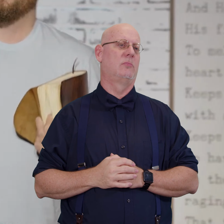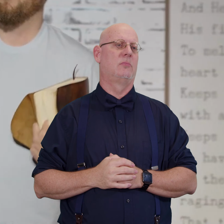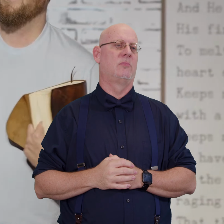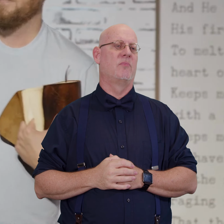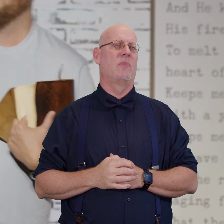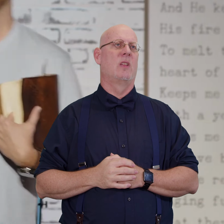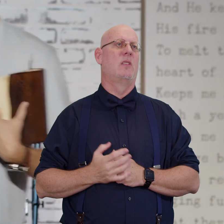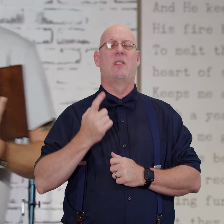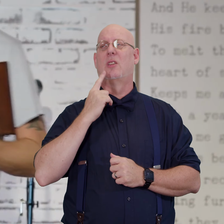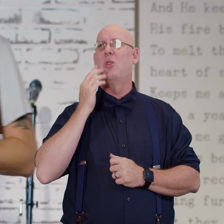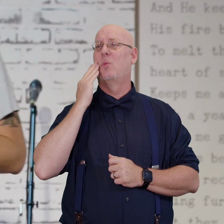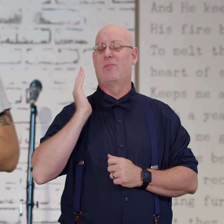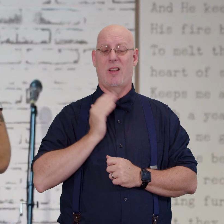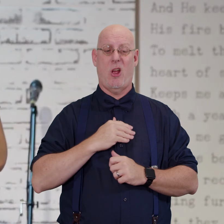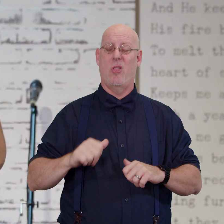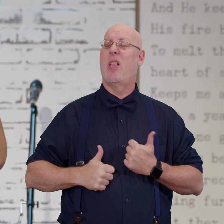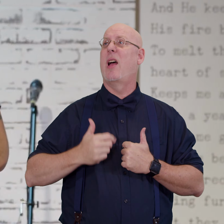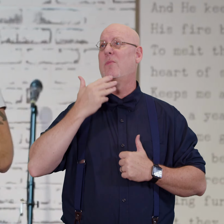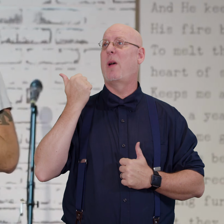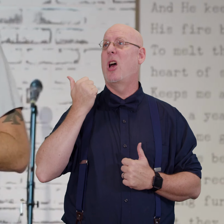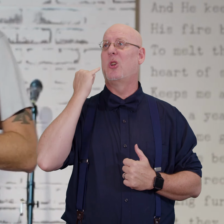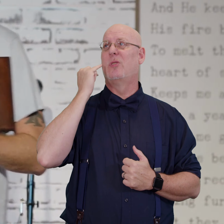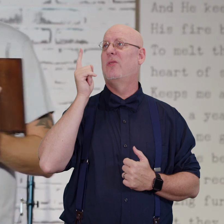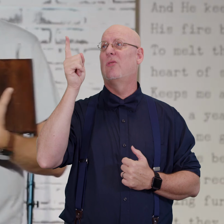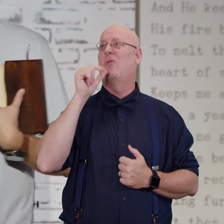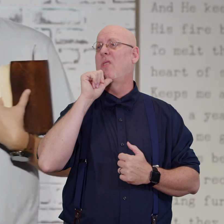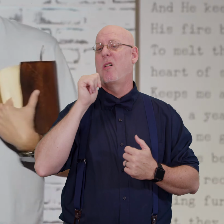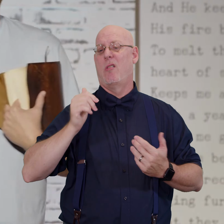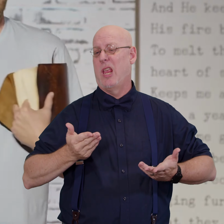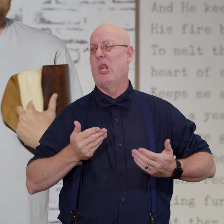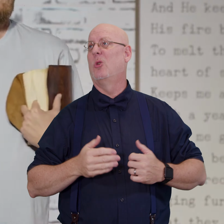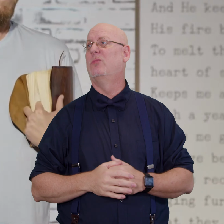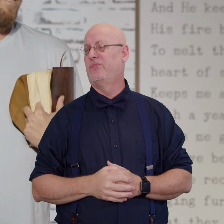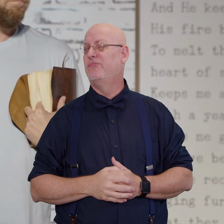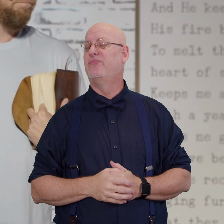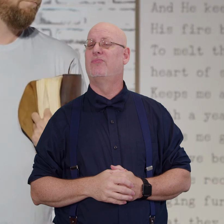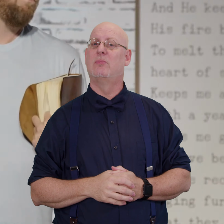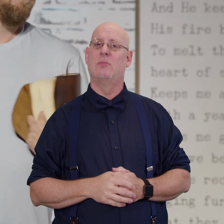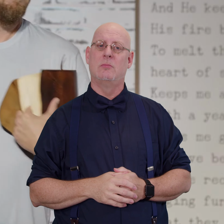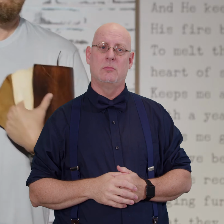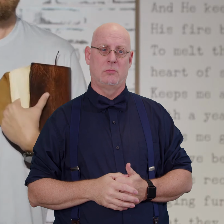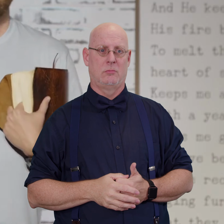Is, you know what? Our lives would be better if you were not in them.